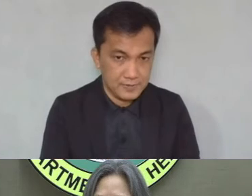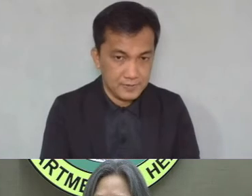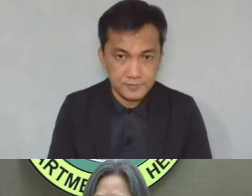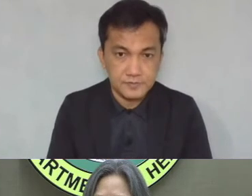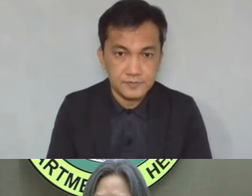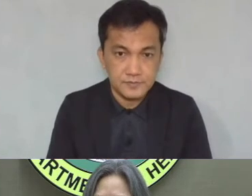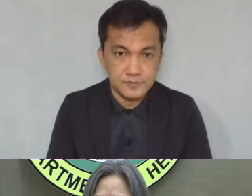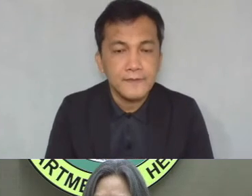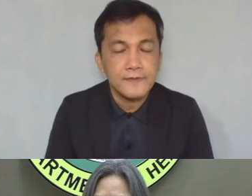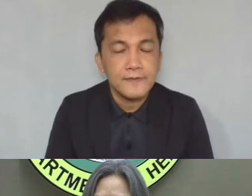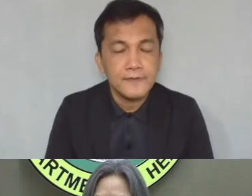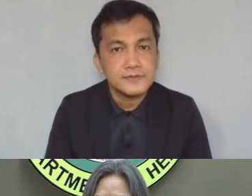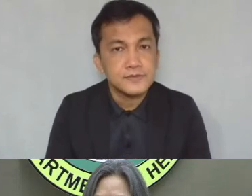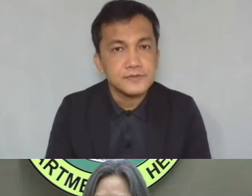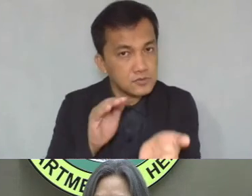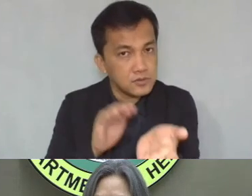sir.